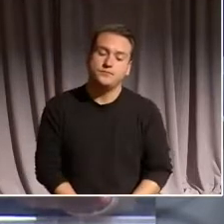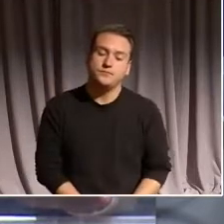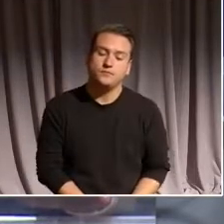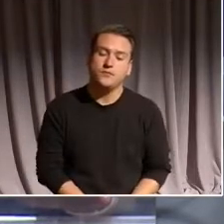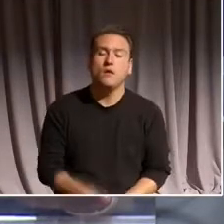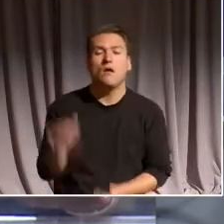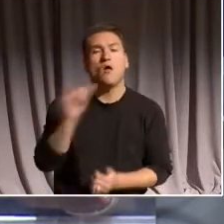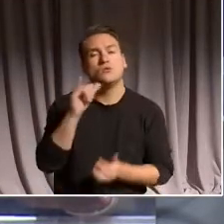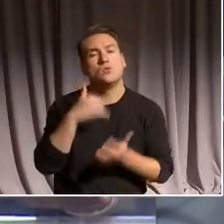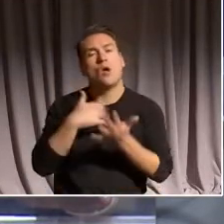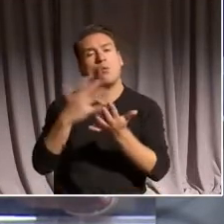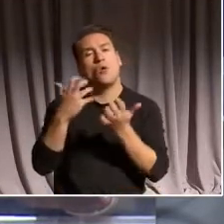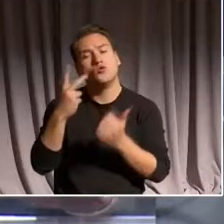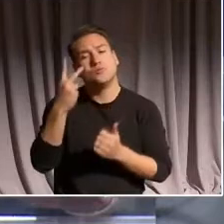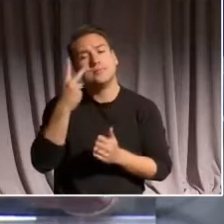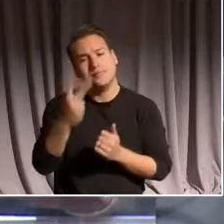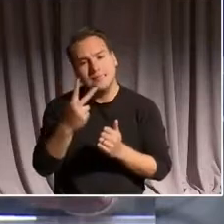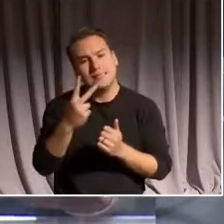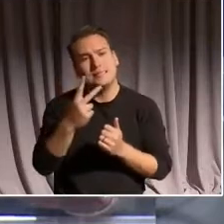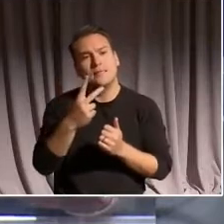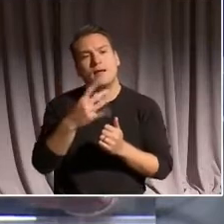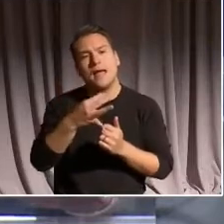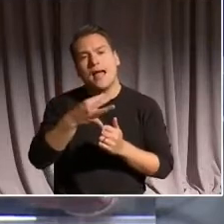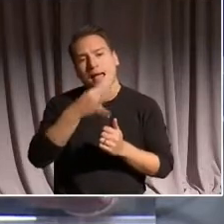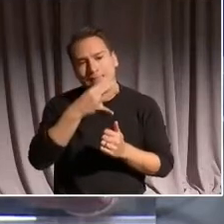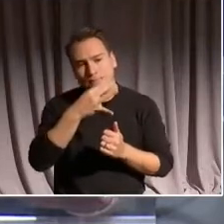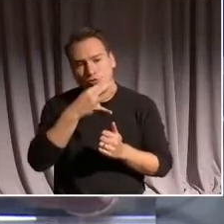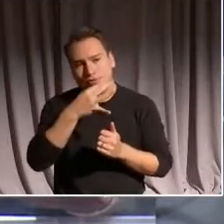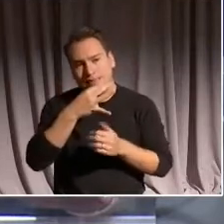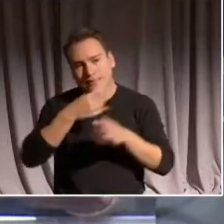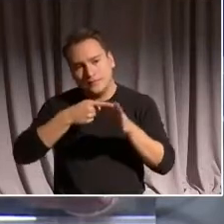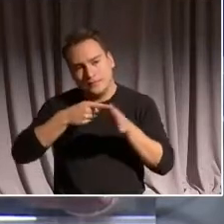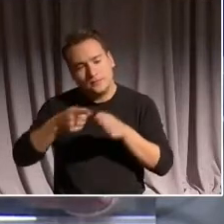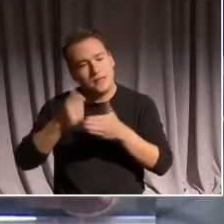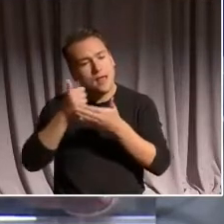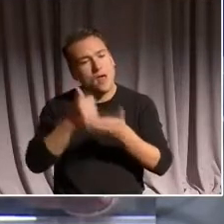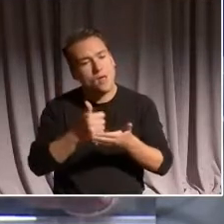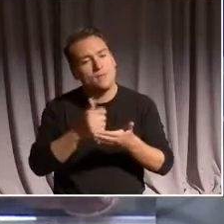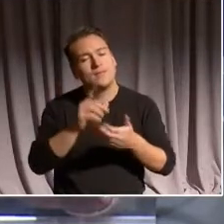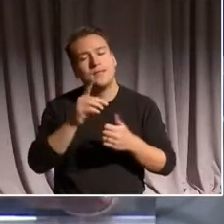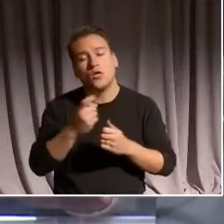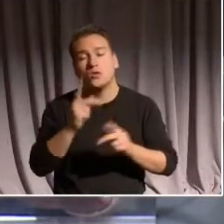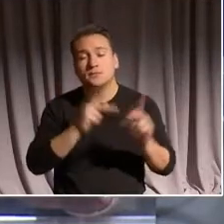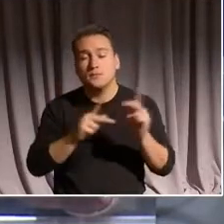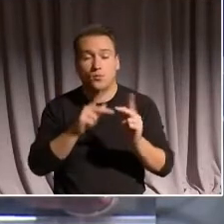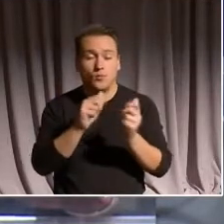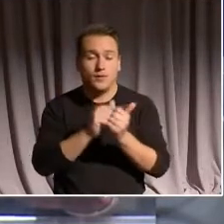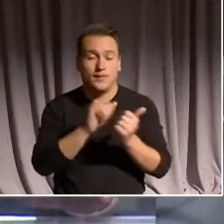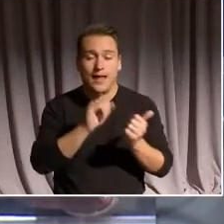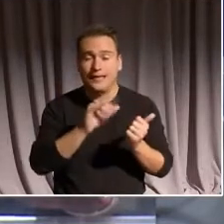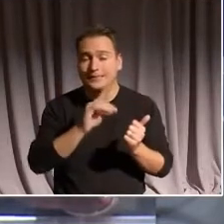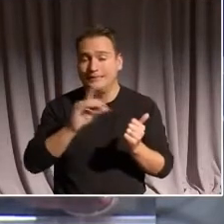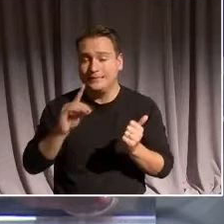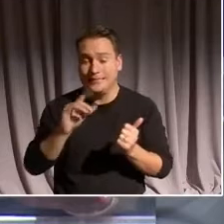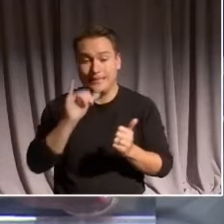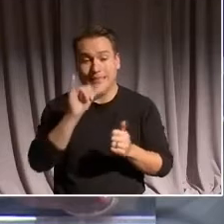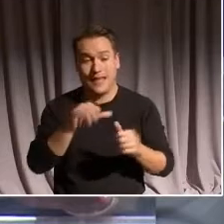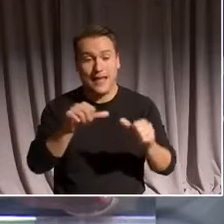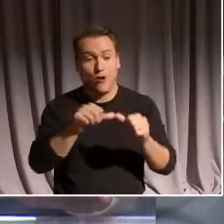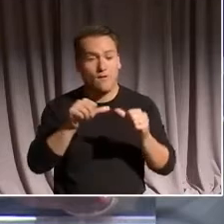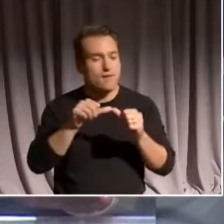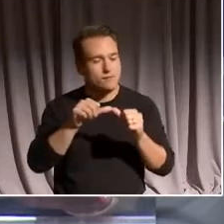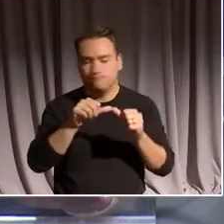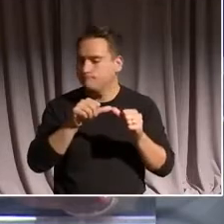see expertise in helping diagnose people with IDD. That's an area that's really not